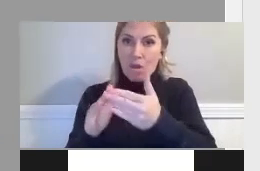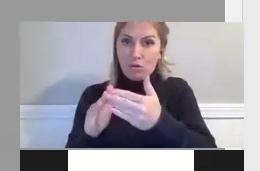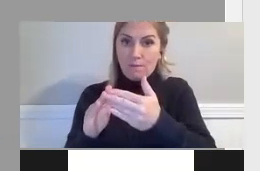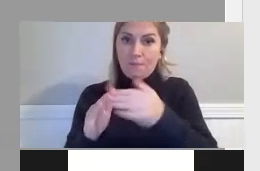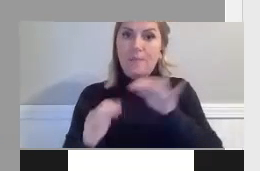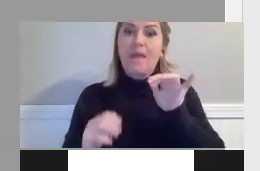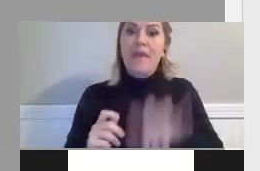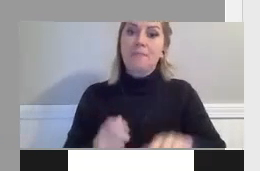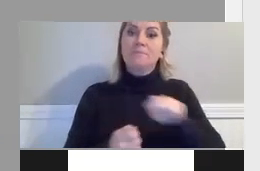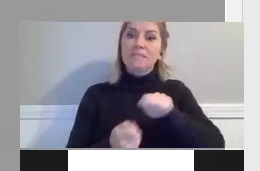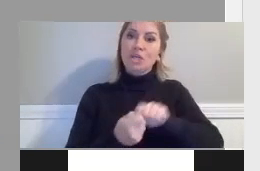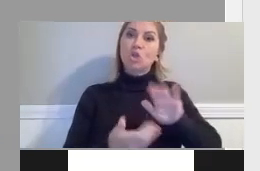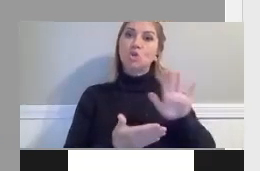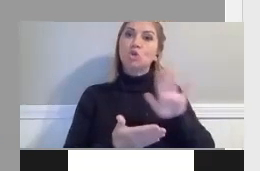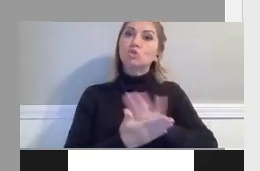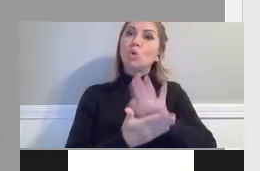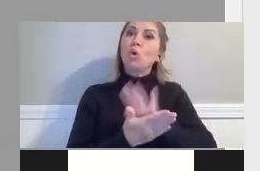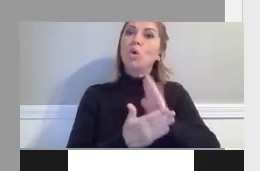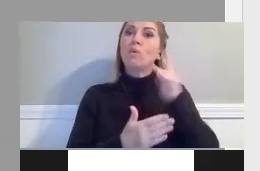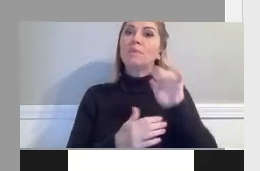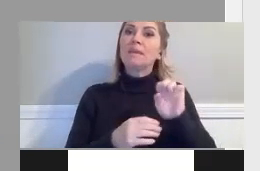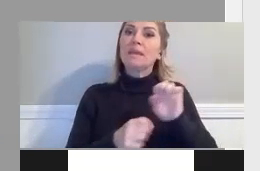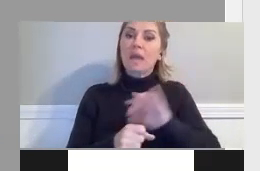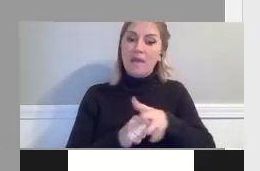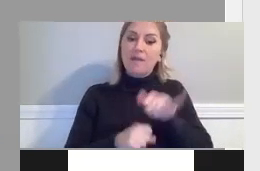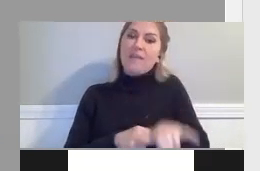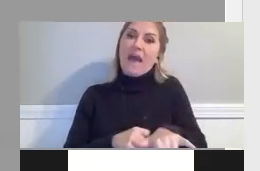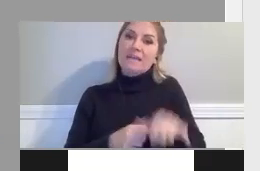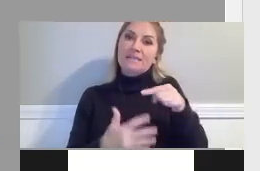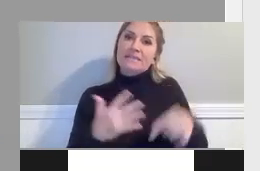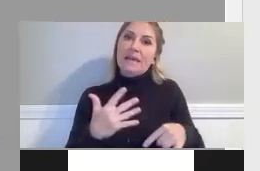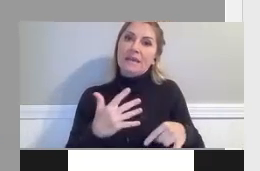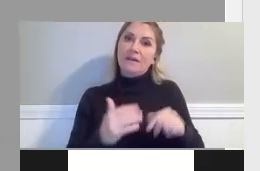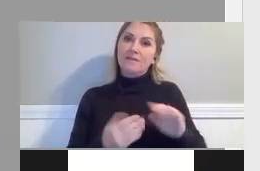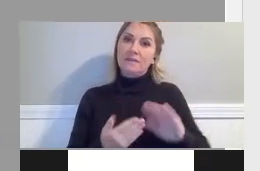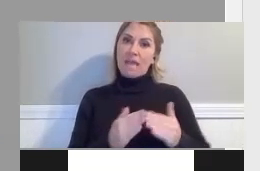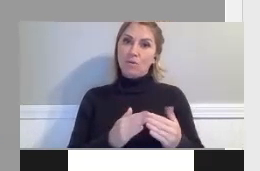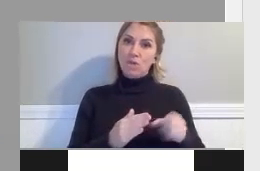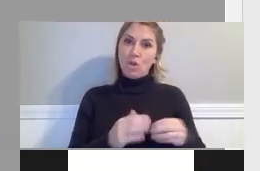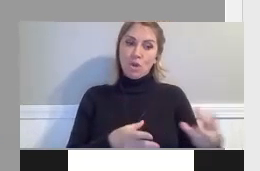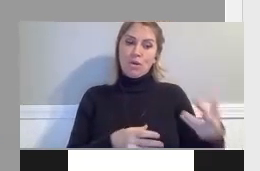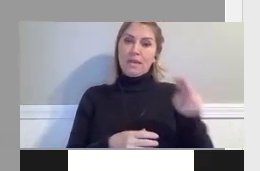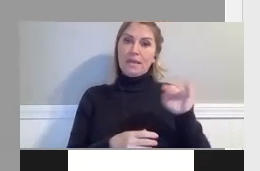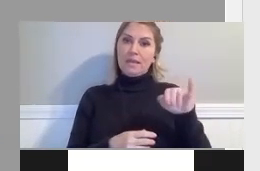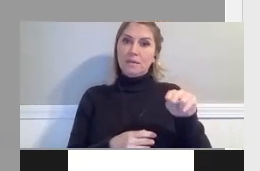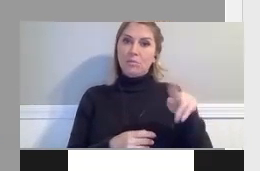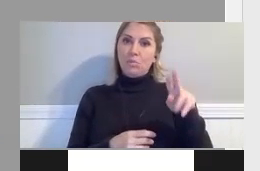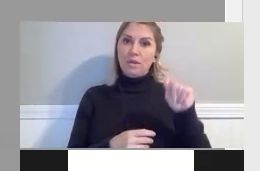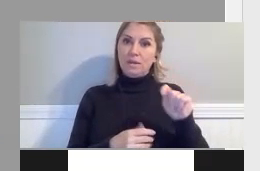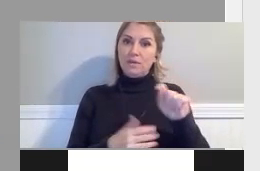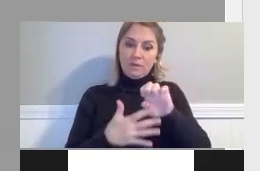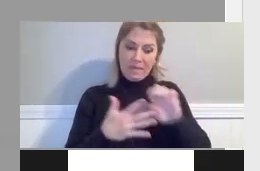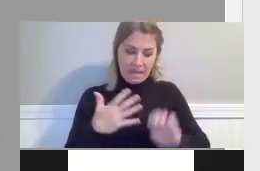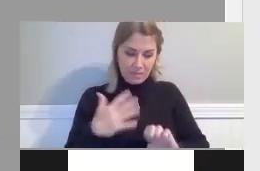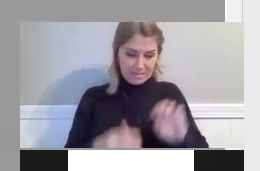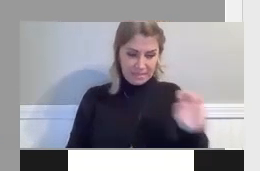particular school would basically be covering these set of towns. So your input would be a set of elements B, that